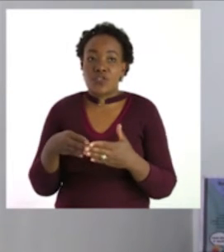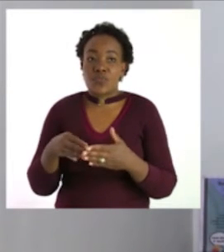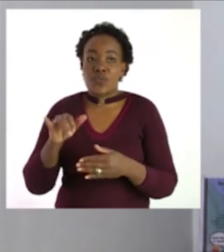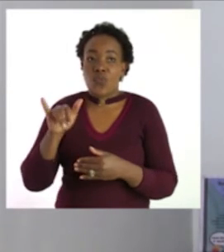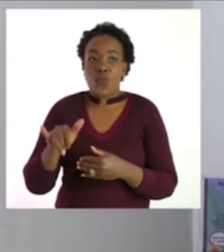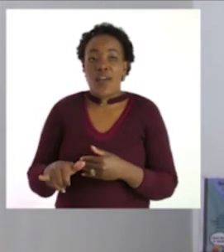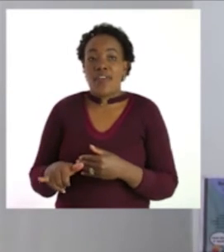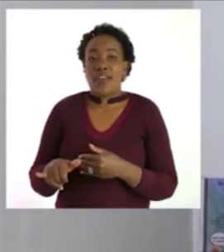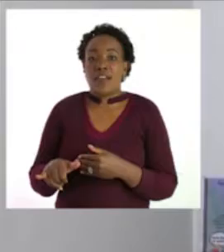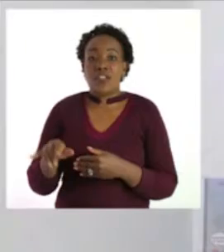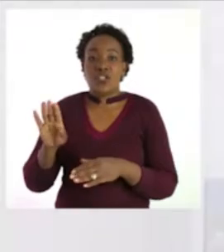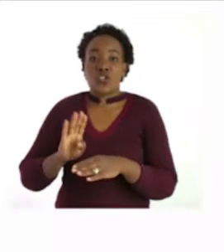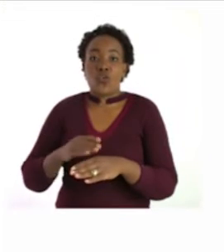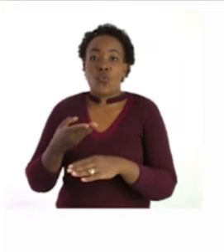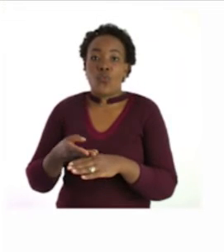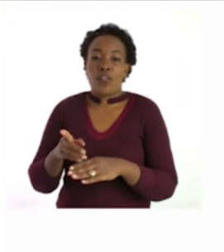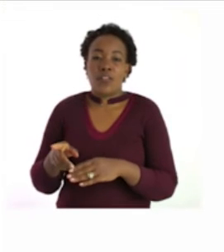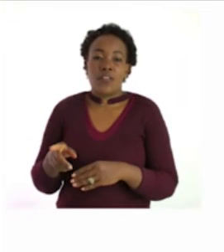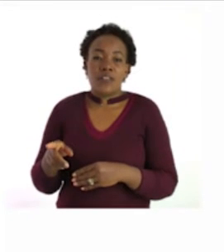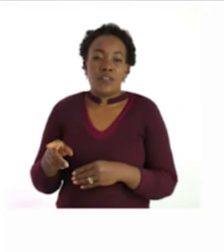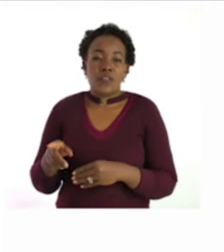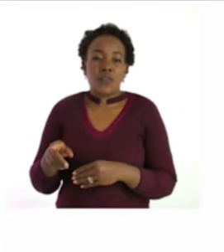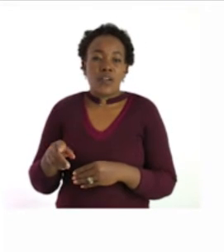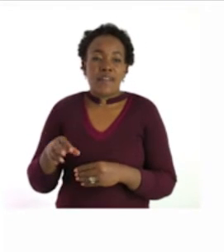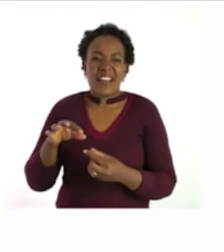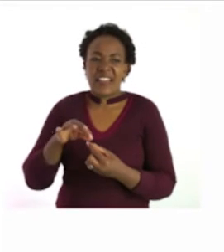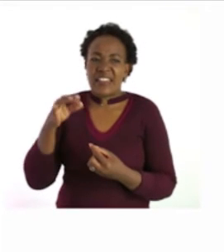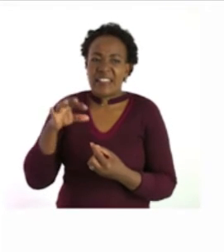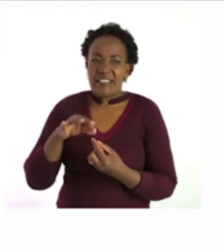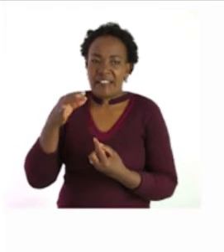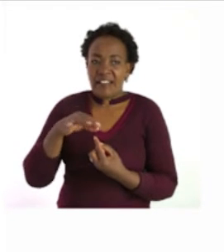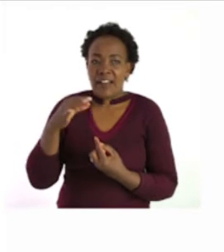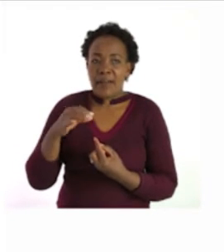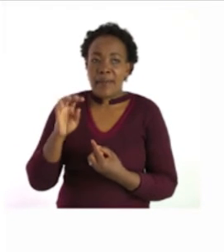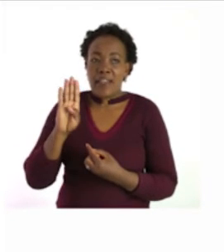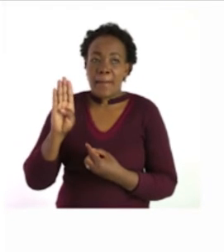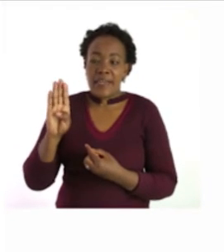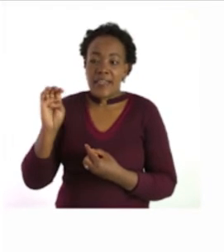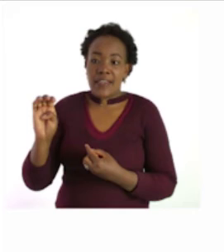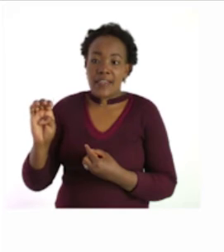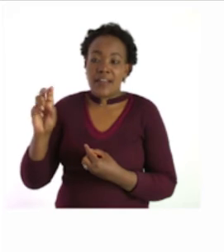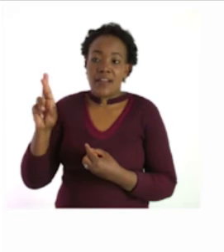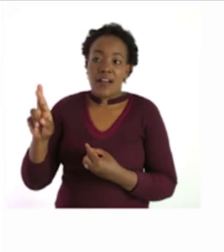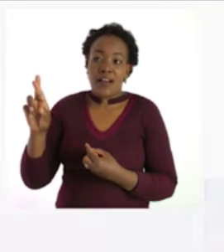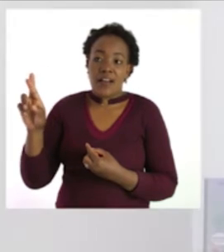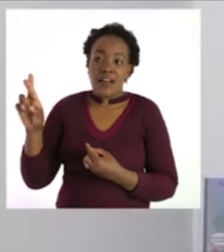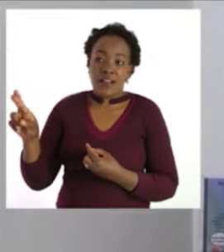one example. We have berry. Okay? This is